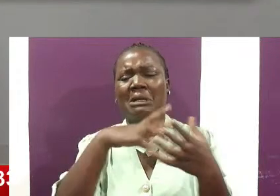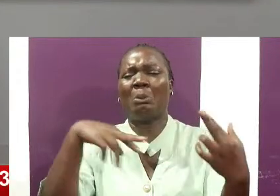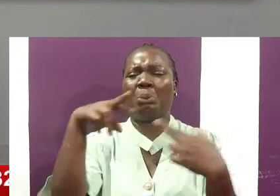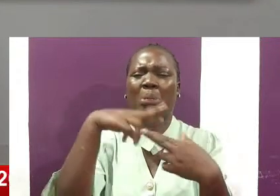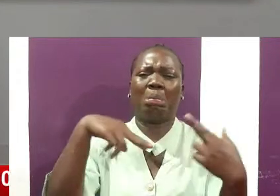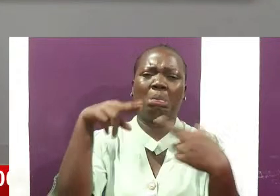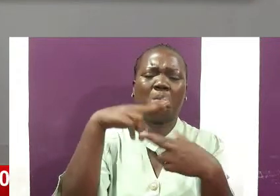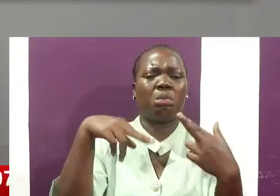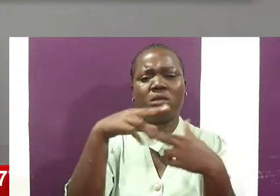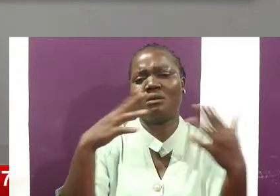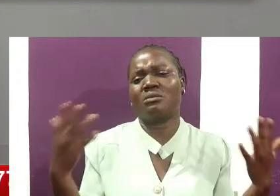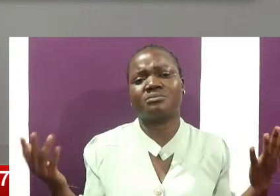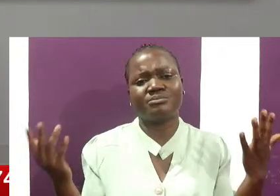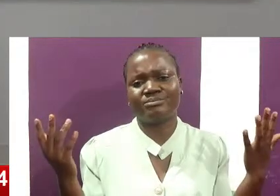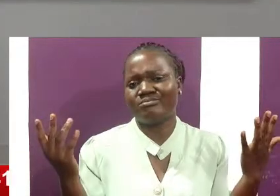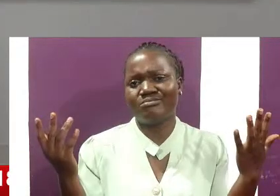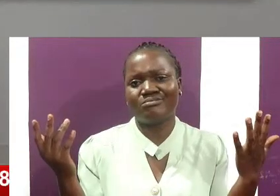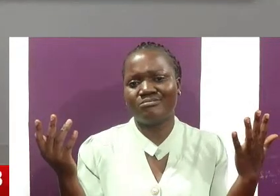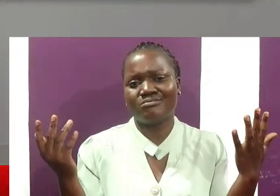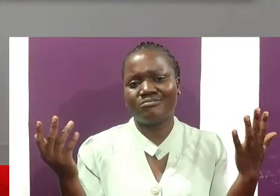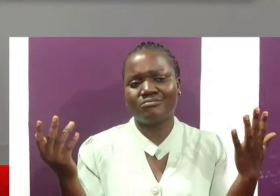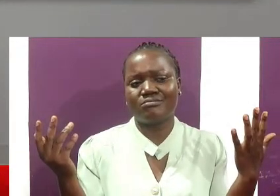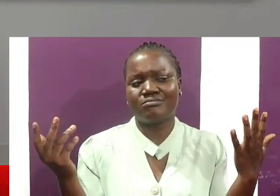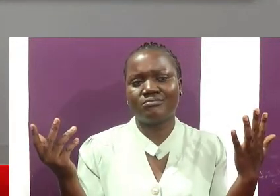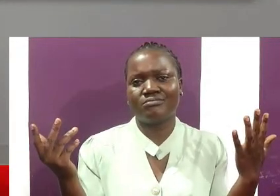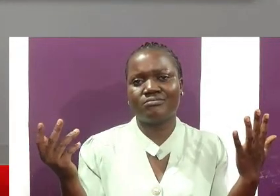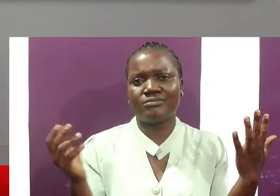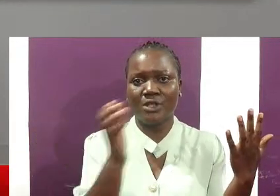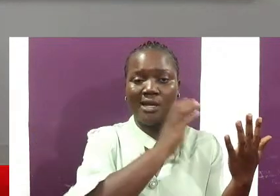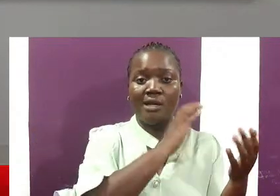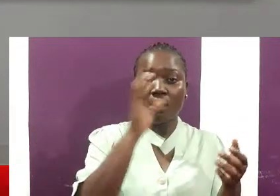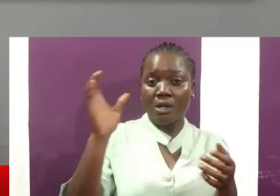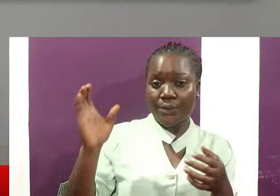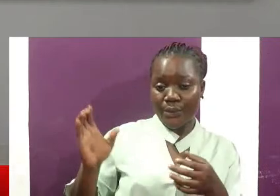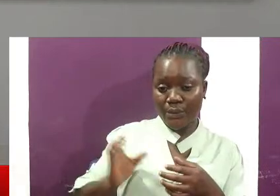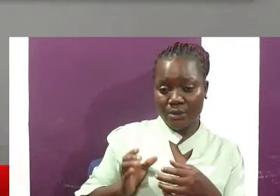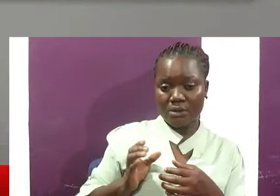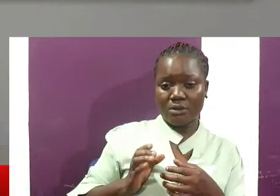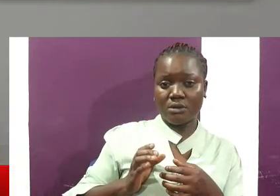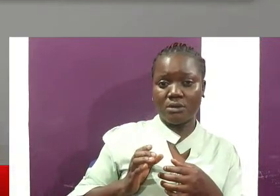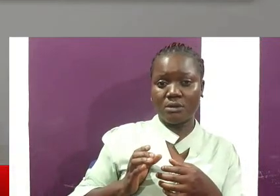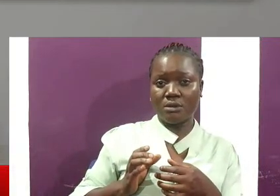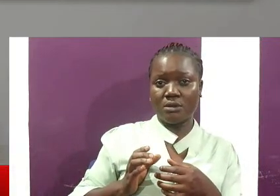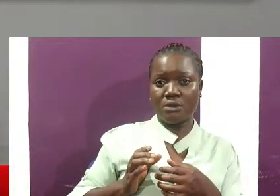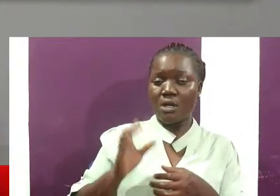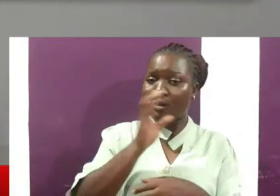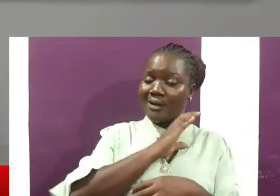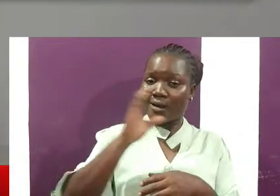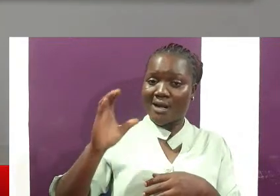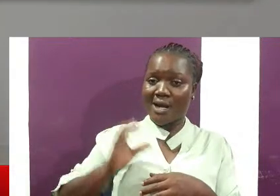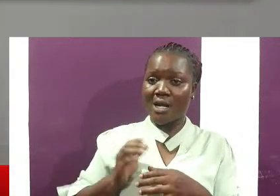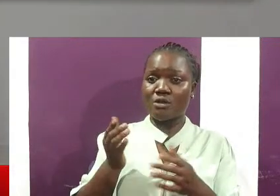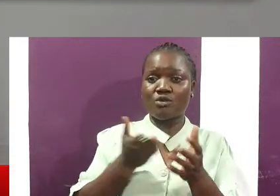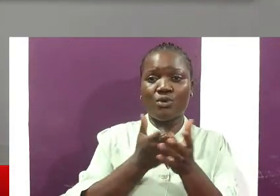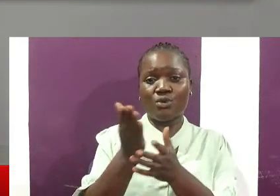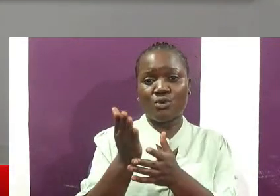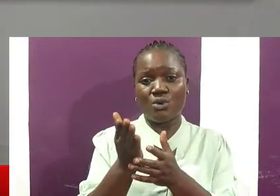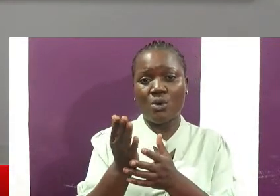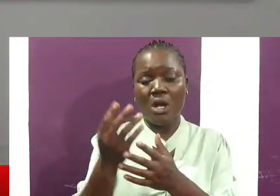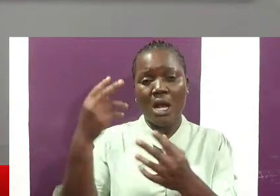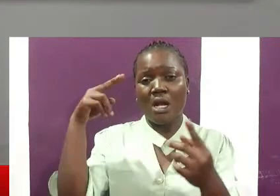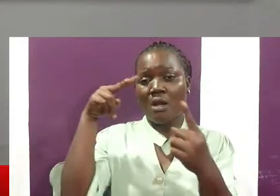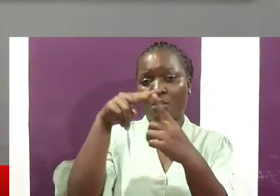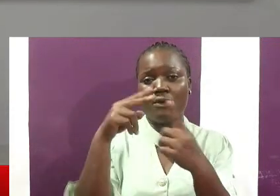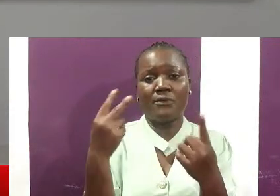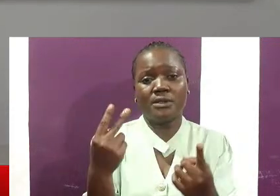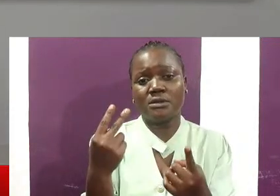na afi, Kristo, enam, ne di for so Daniel, eshe, onkom Daniel 2, ena Joel so kanye, Joel